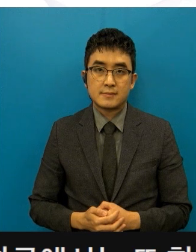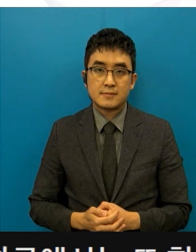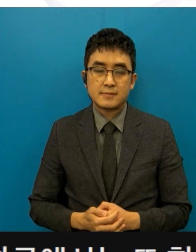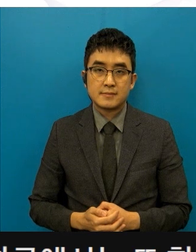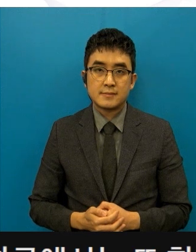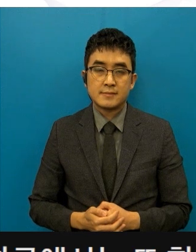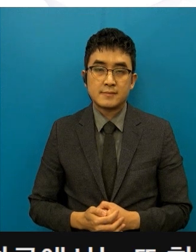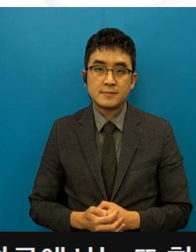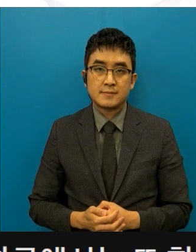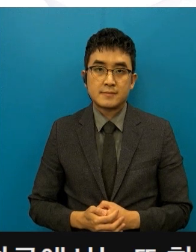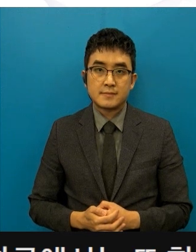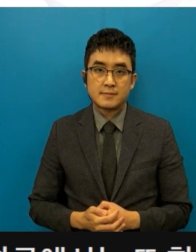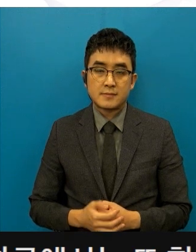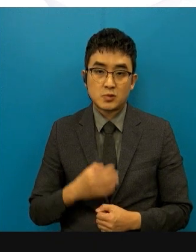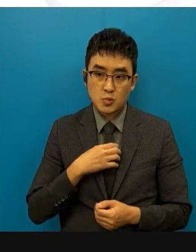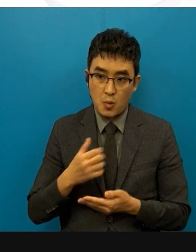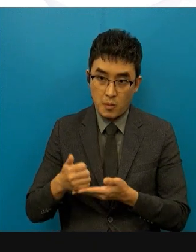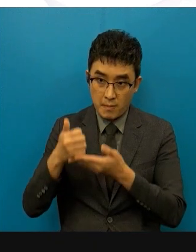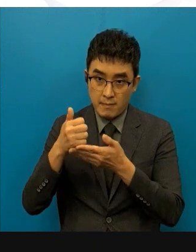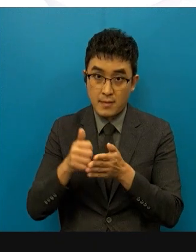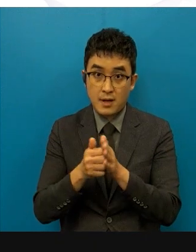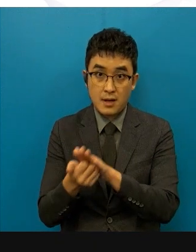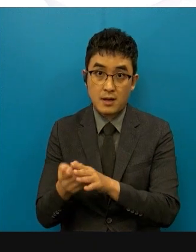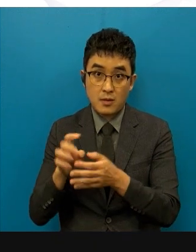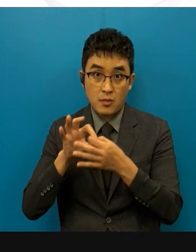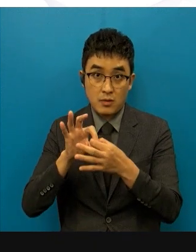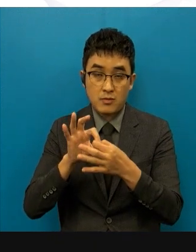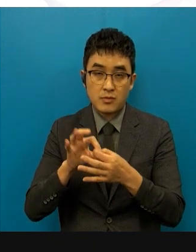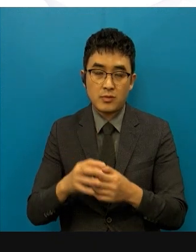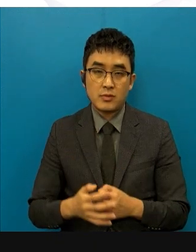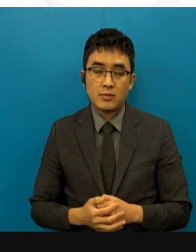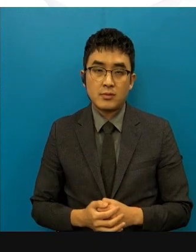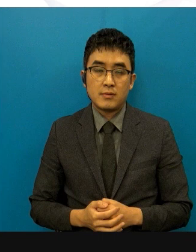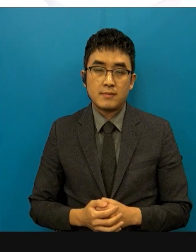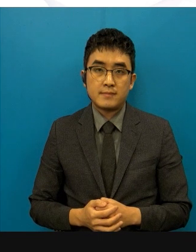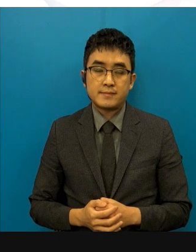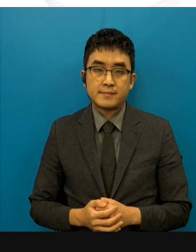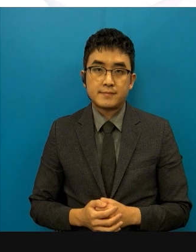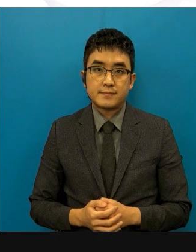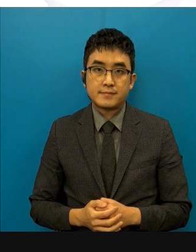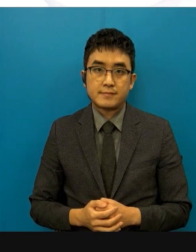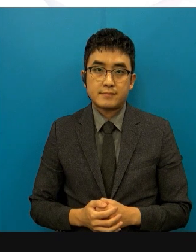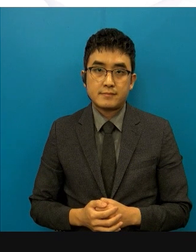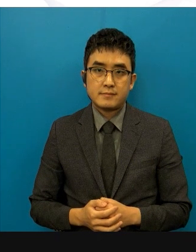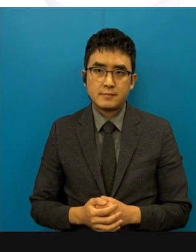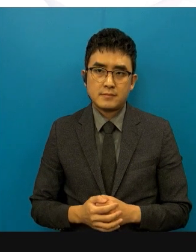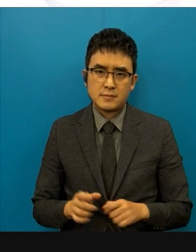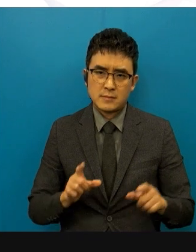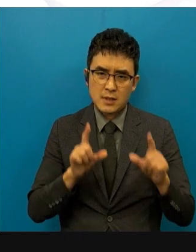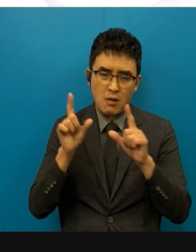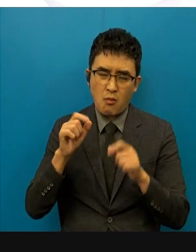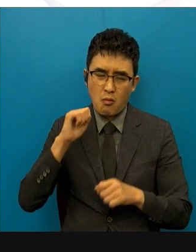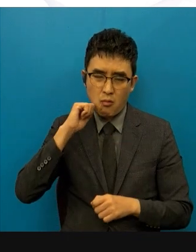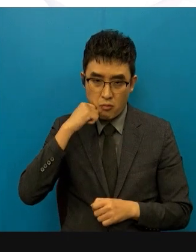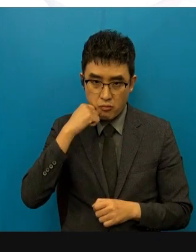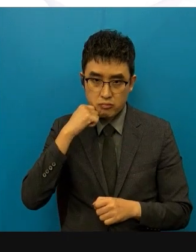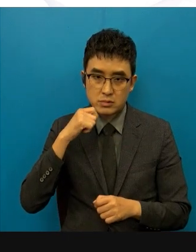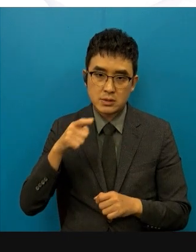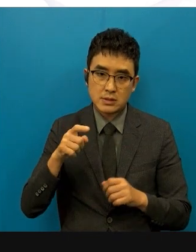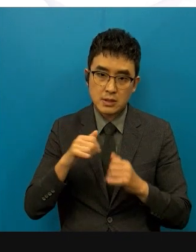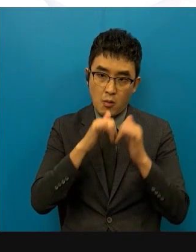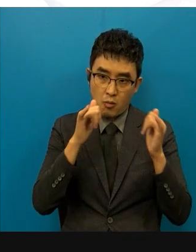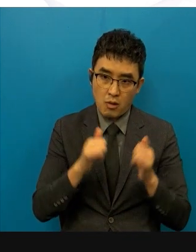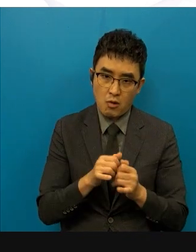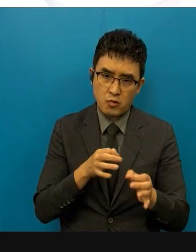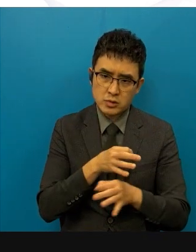the socio-economic support to vulnerable persons. The third background pertains to